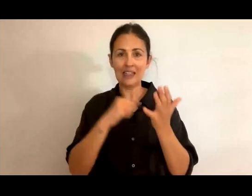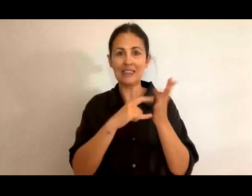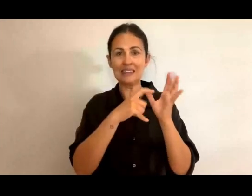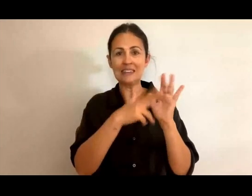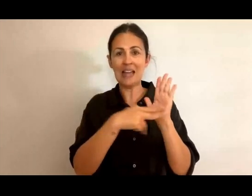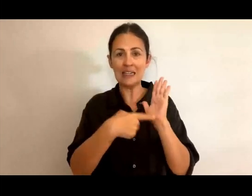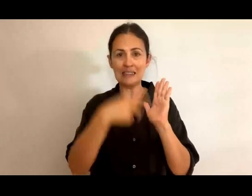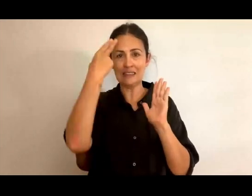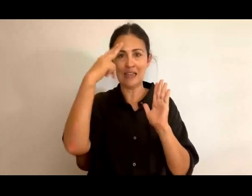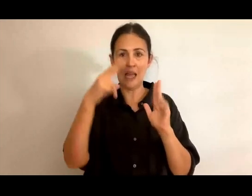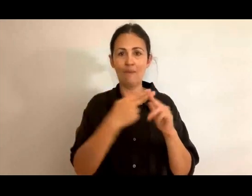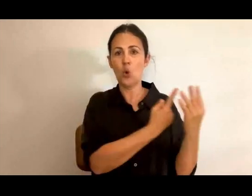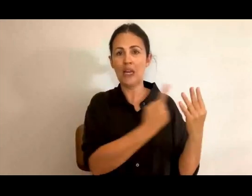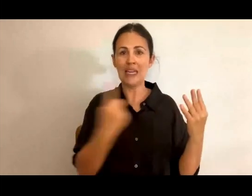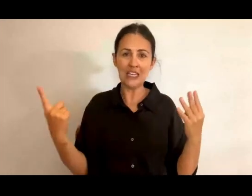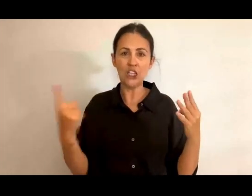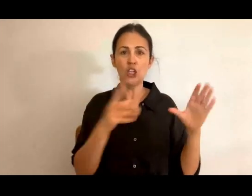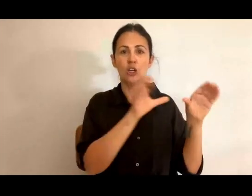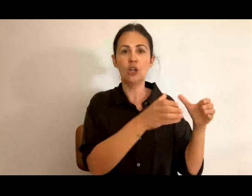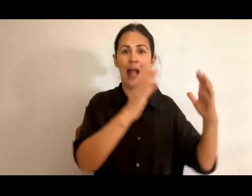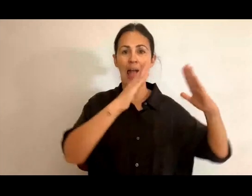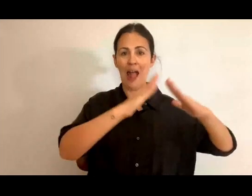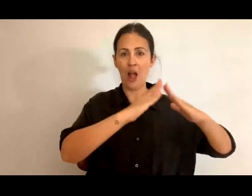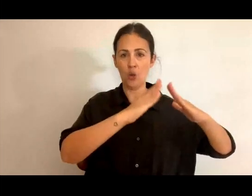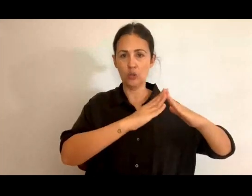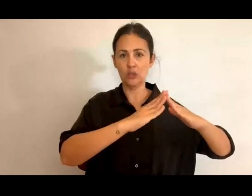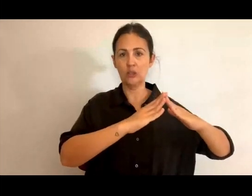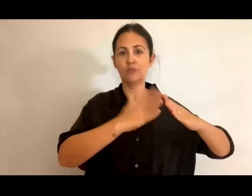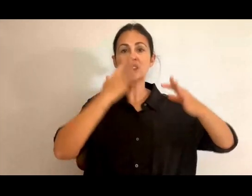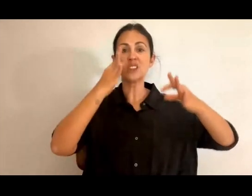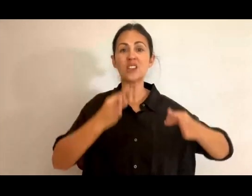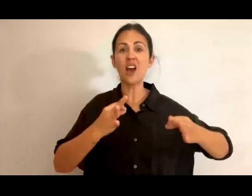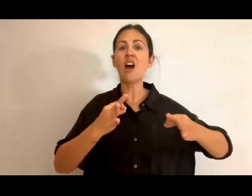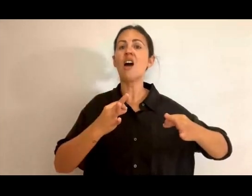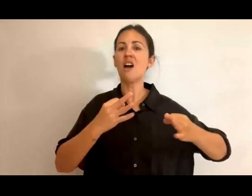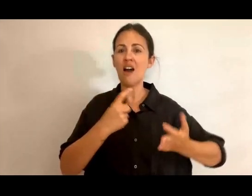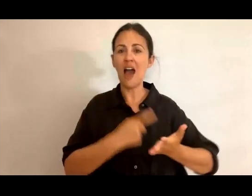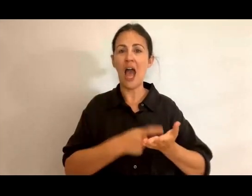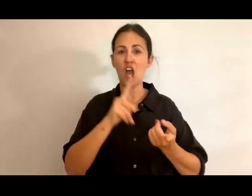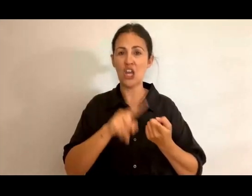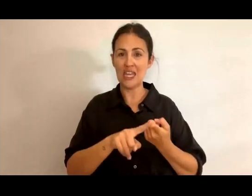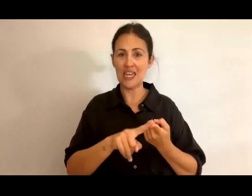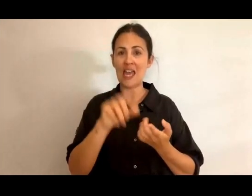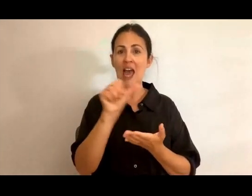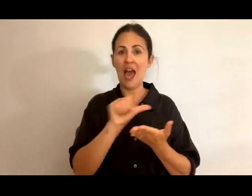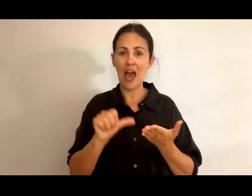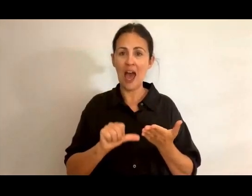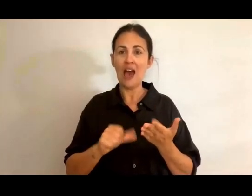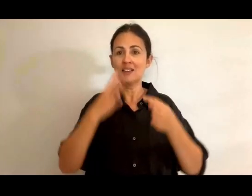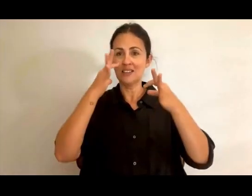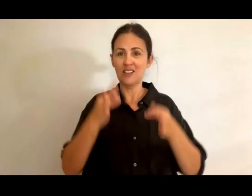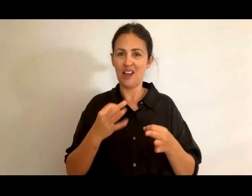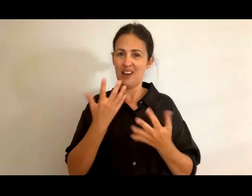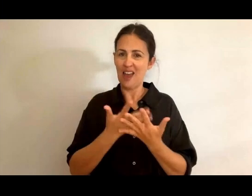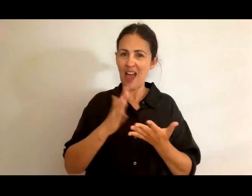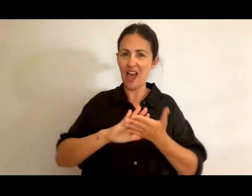to me during this class. Year 11 RE and Art was a great way to explore this as a topic. Cutting straight